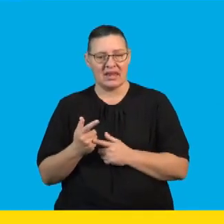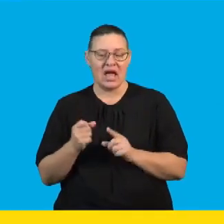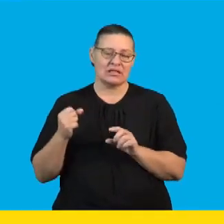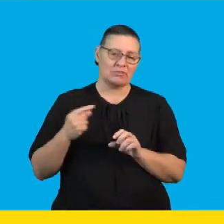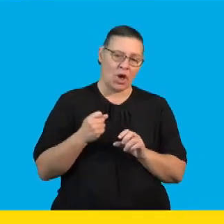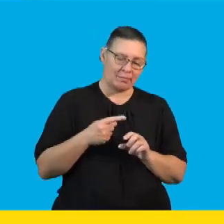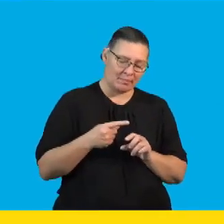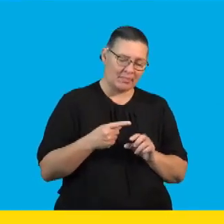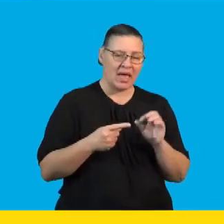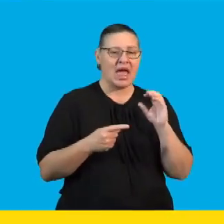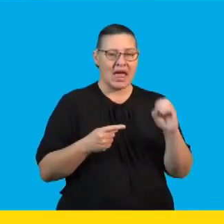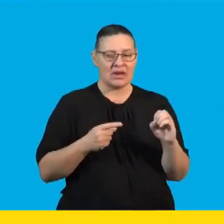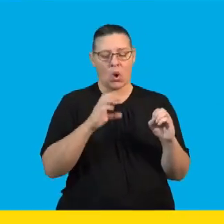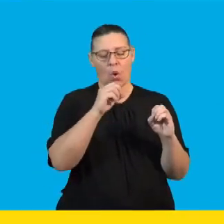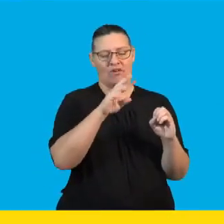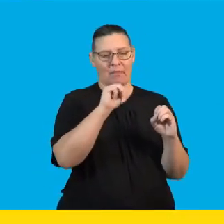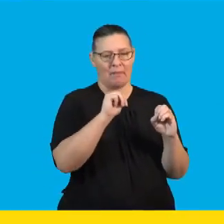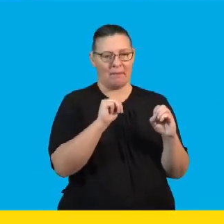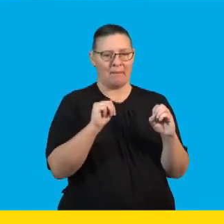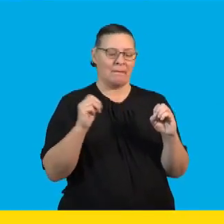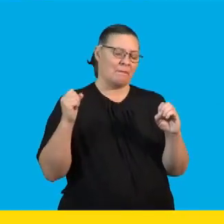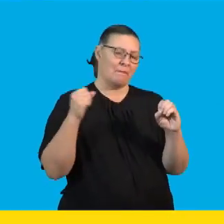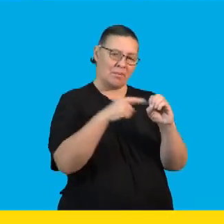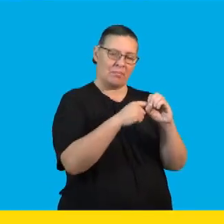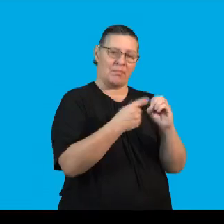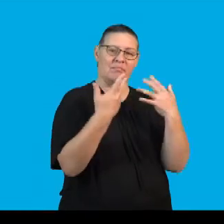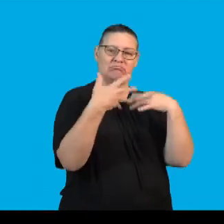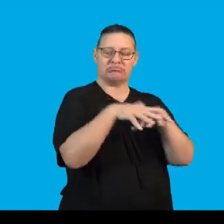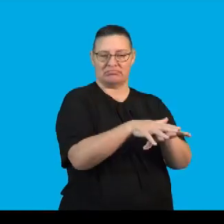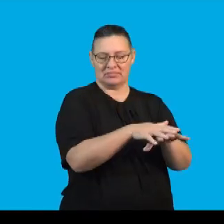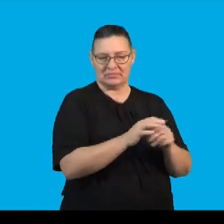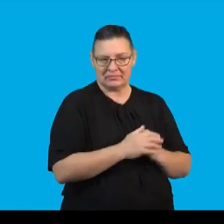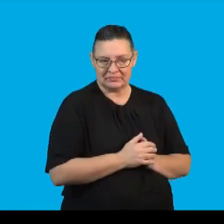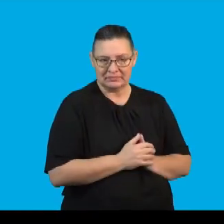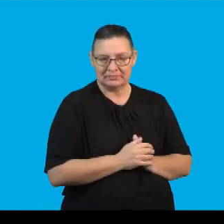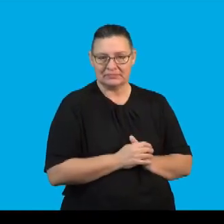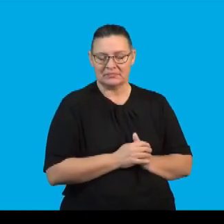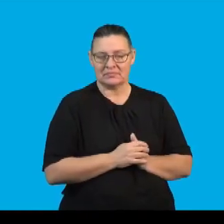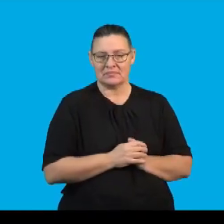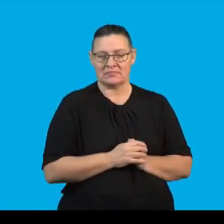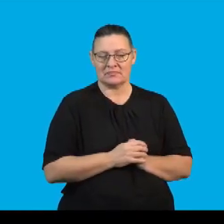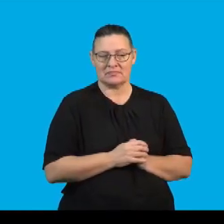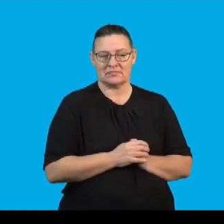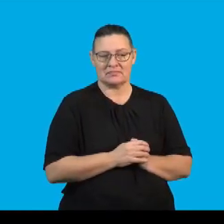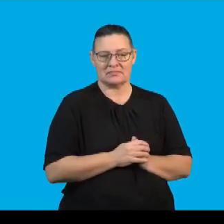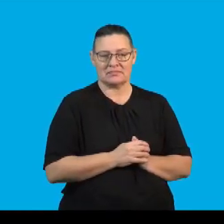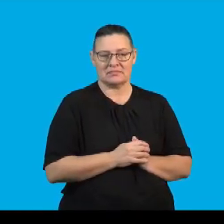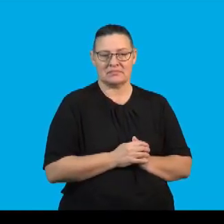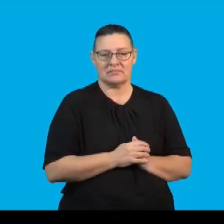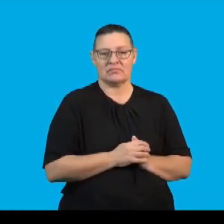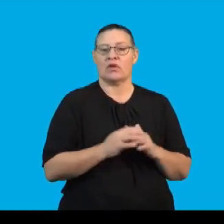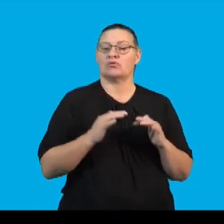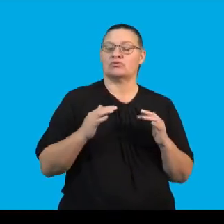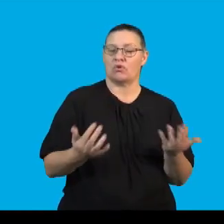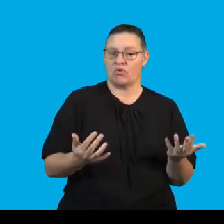the sperm, and I said we need to speak more of the ovum. We're avoiding the use of the word